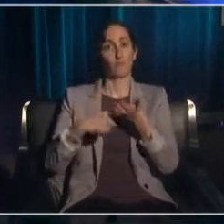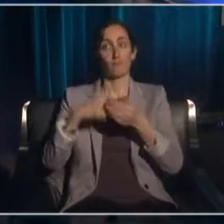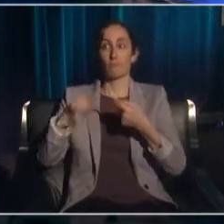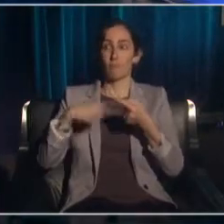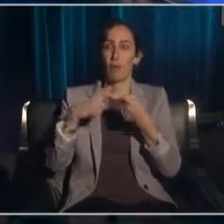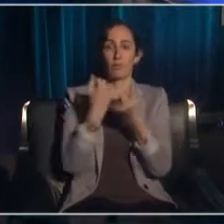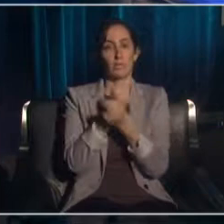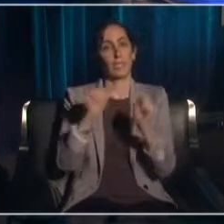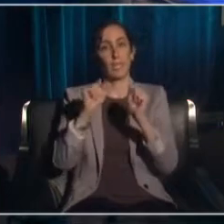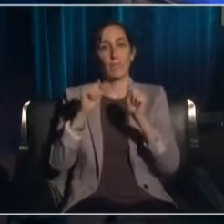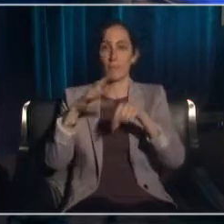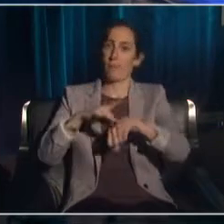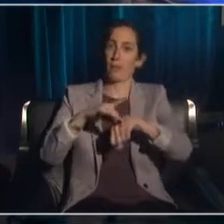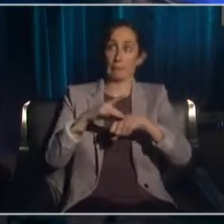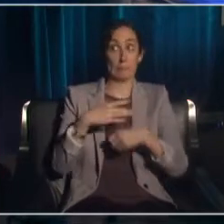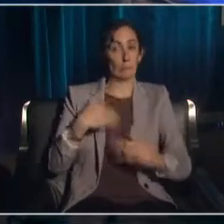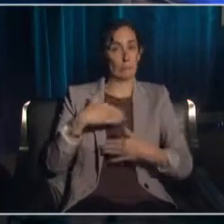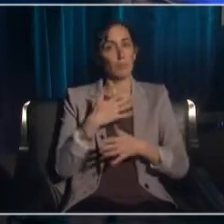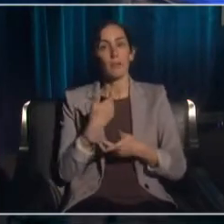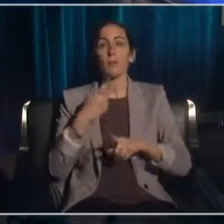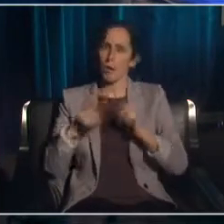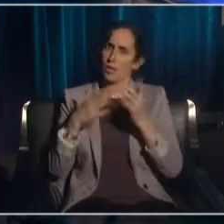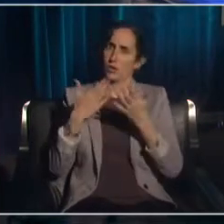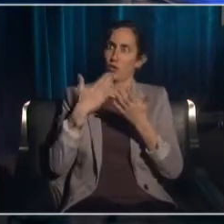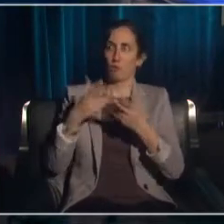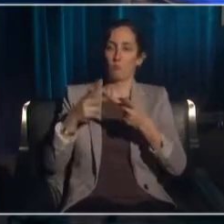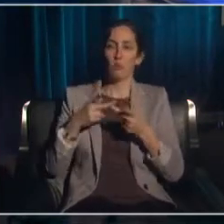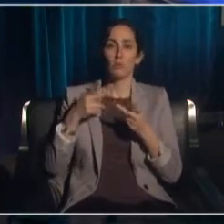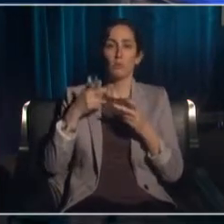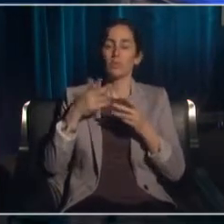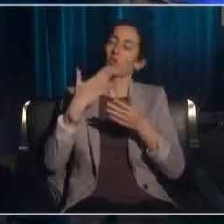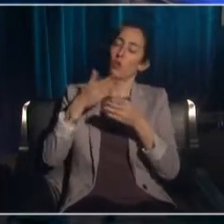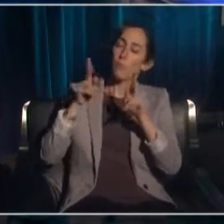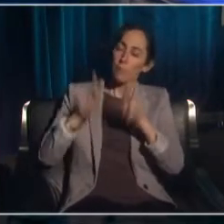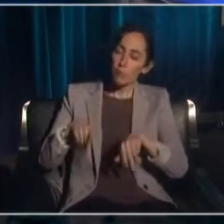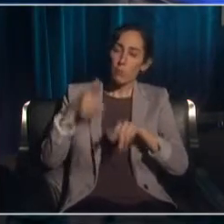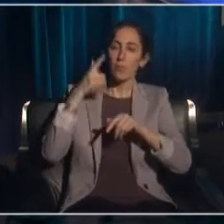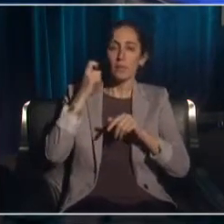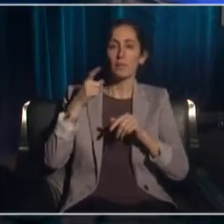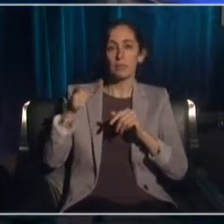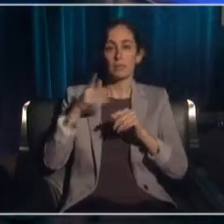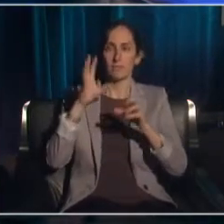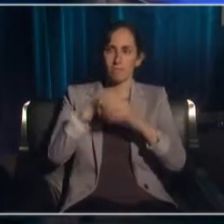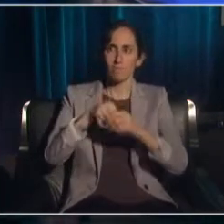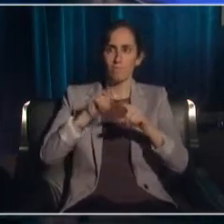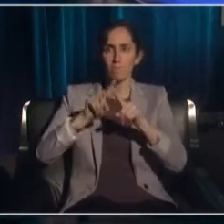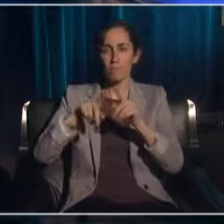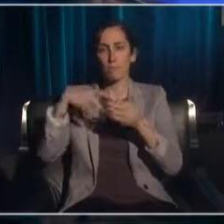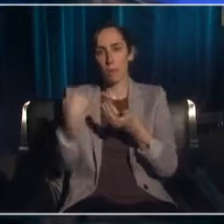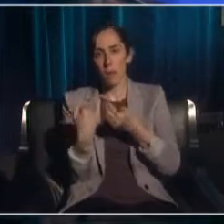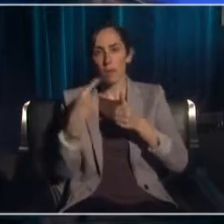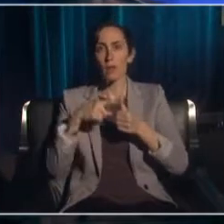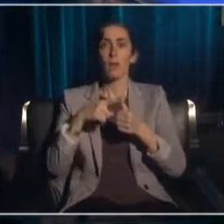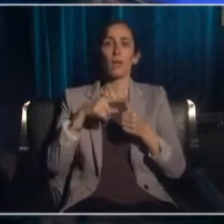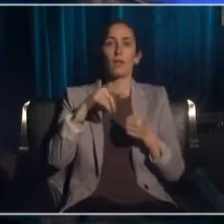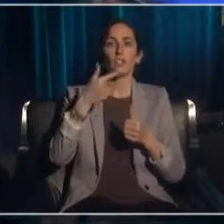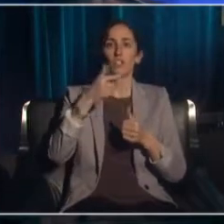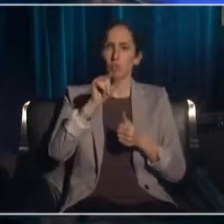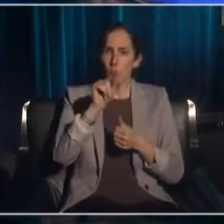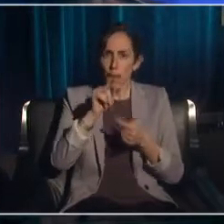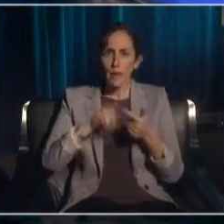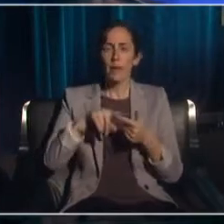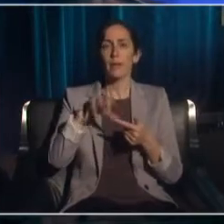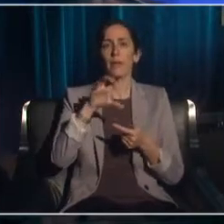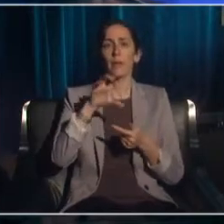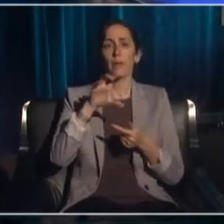co-founding Global Citizen, is now being called on from the leaders of the G20 to the Clinton Global Initiative to that little get-together